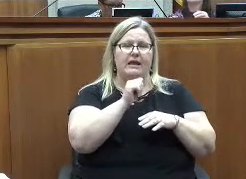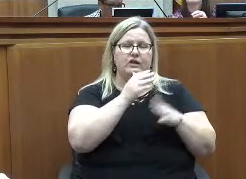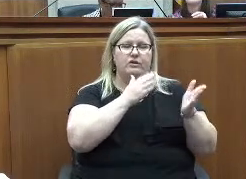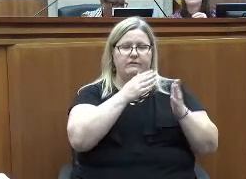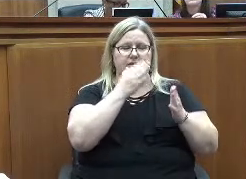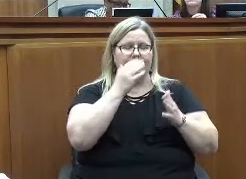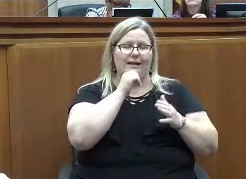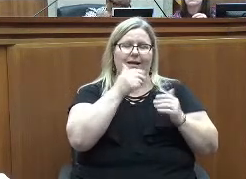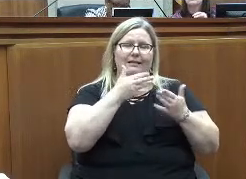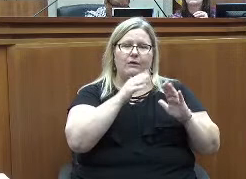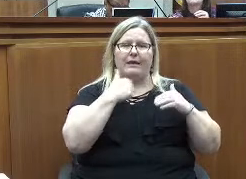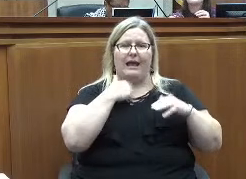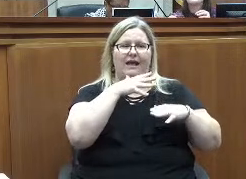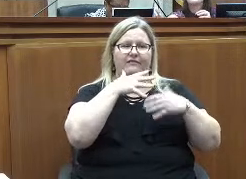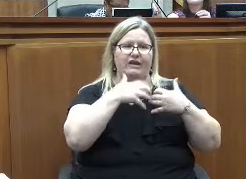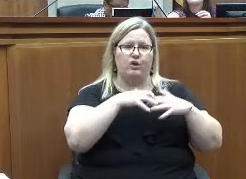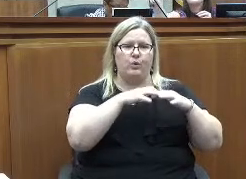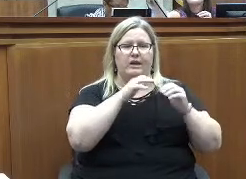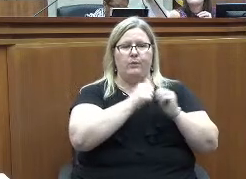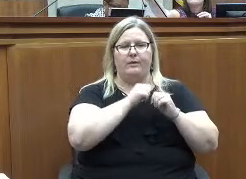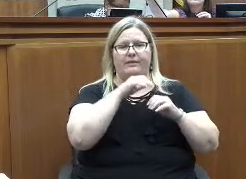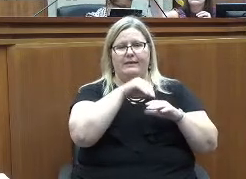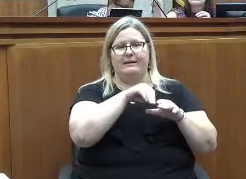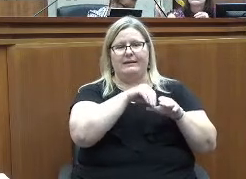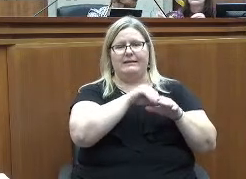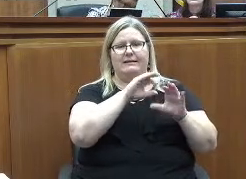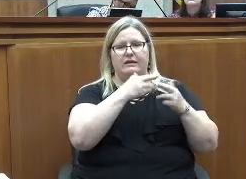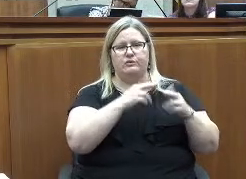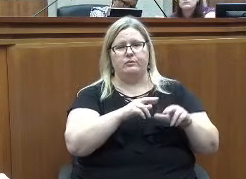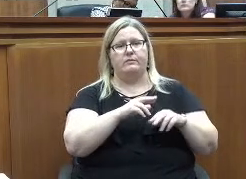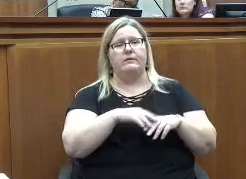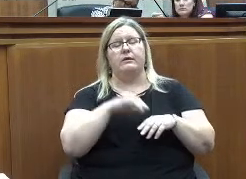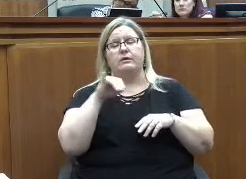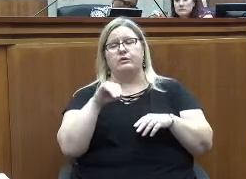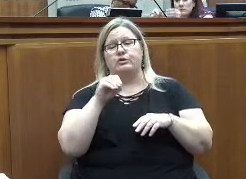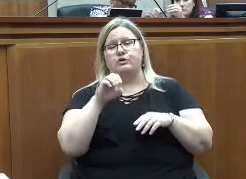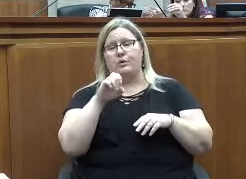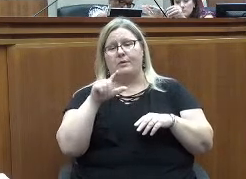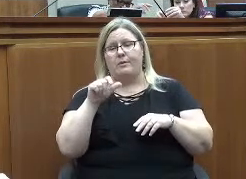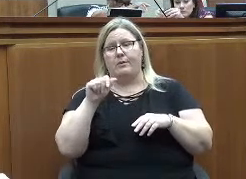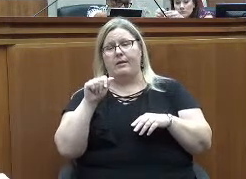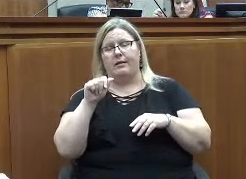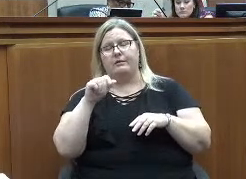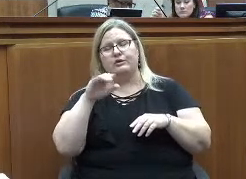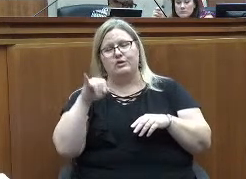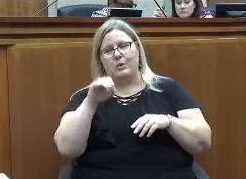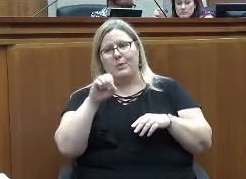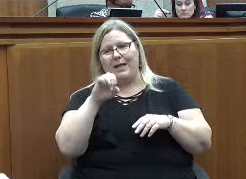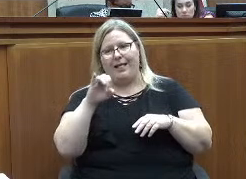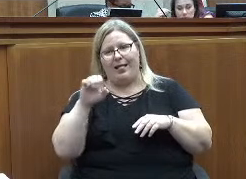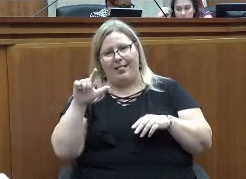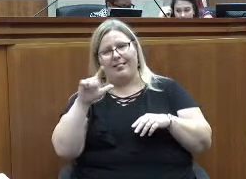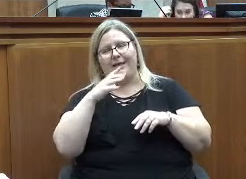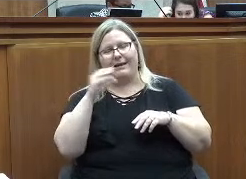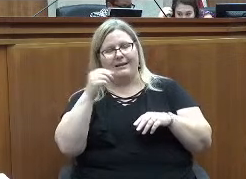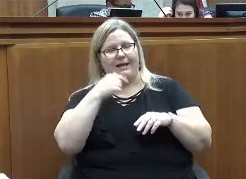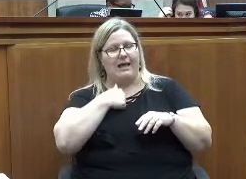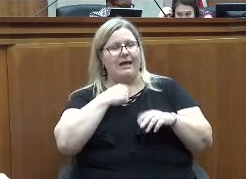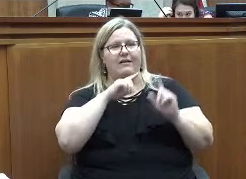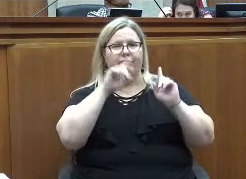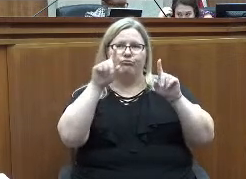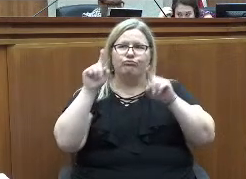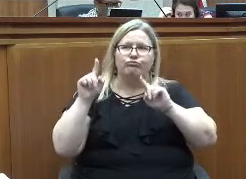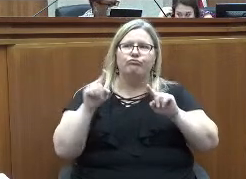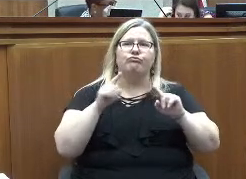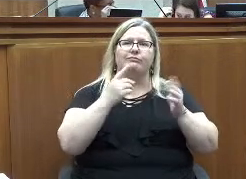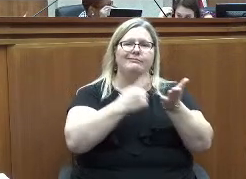his classroom. Joellen and I have toured successful autism schools across the country and spoken to parents